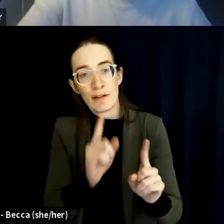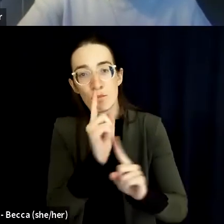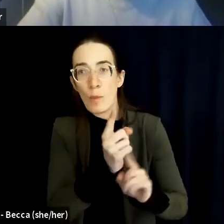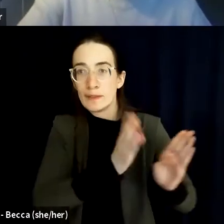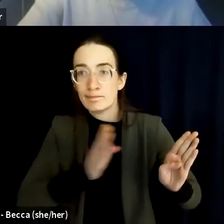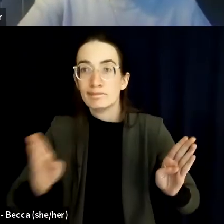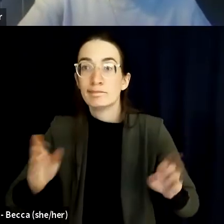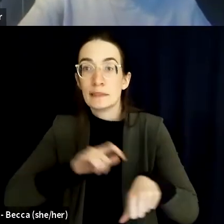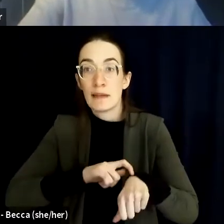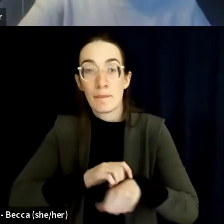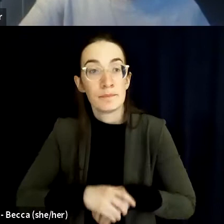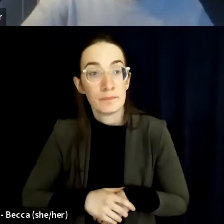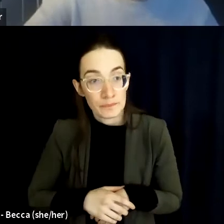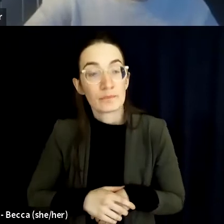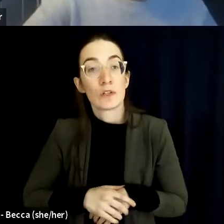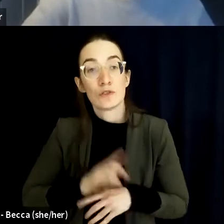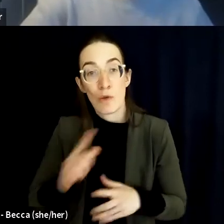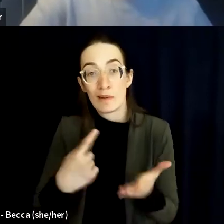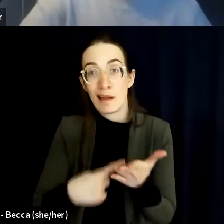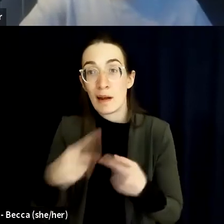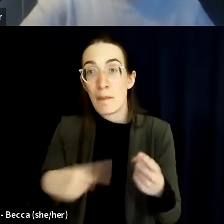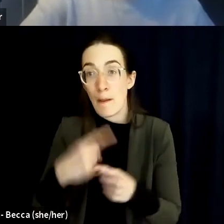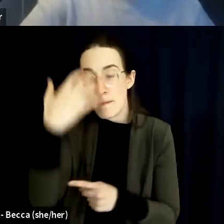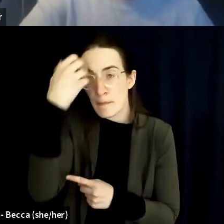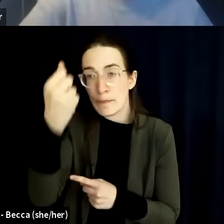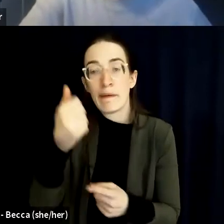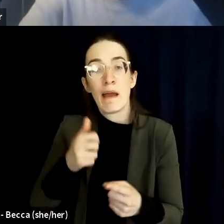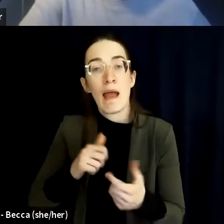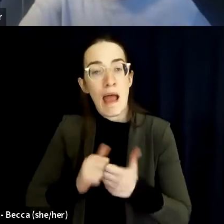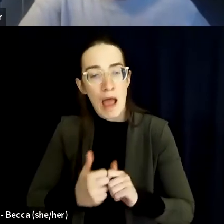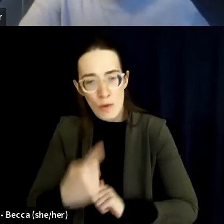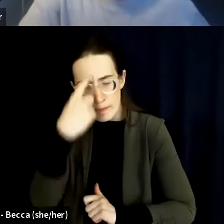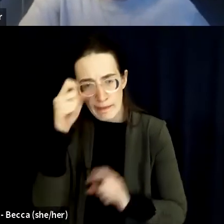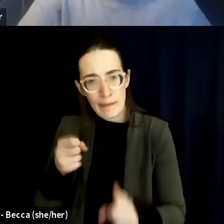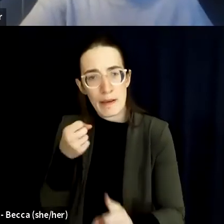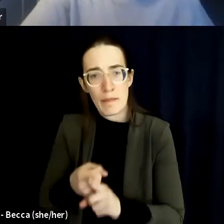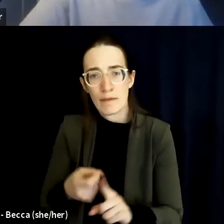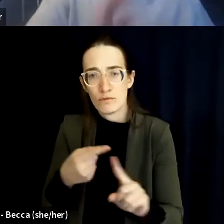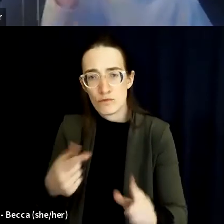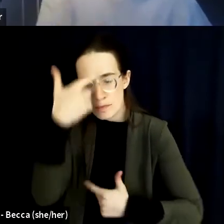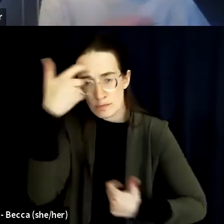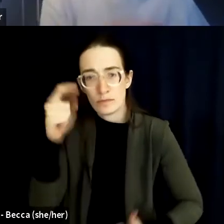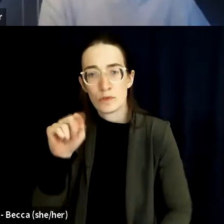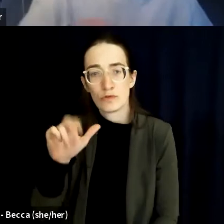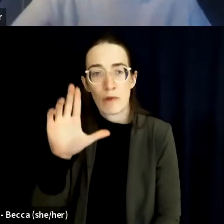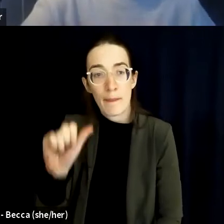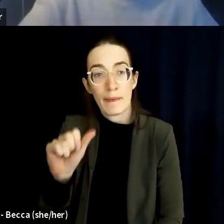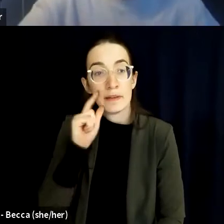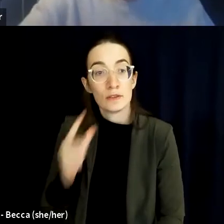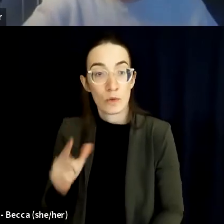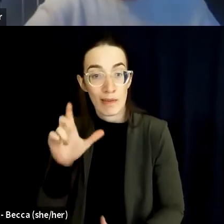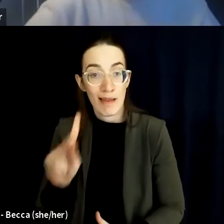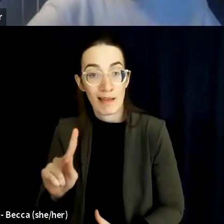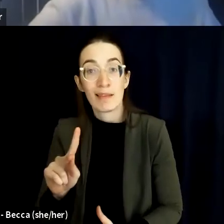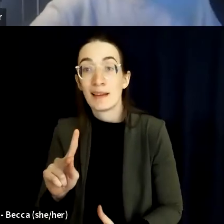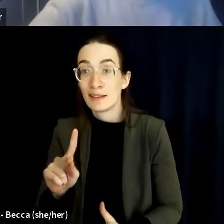memory and how the brain is impacted by trauma in this webinar. It's linked on this slide that you can click on once you have access